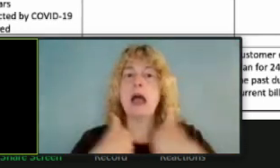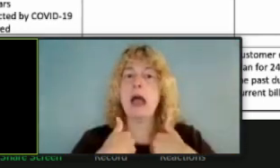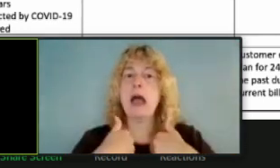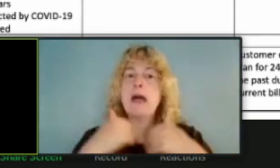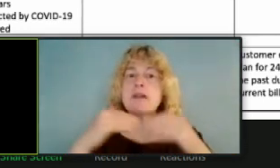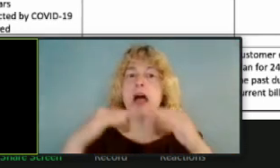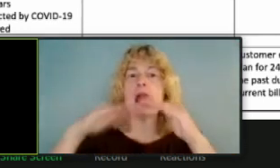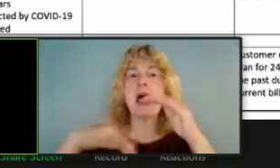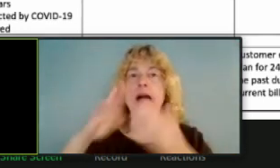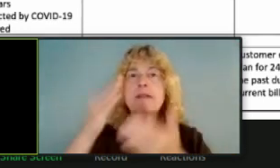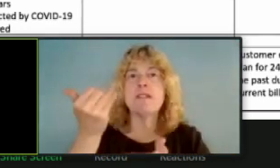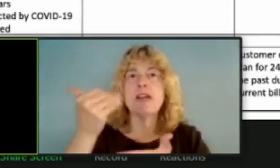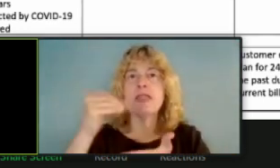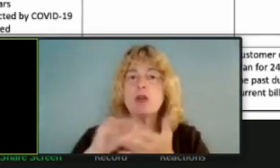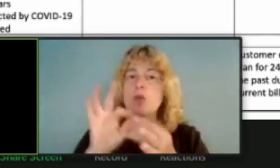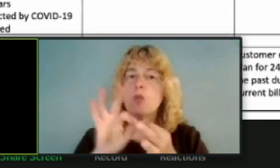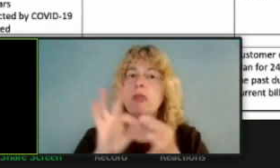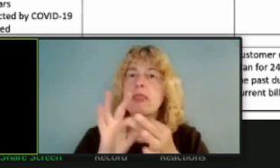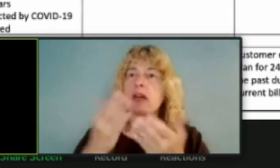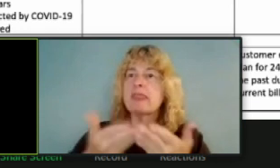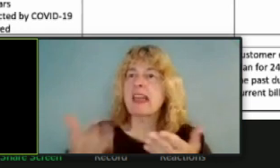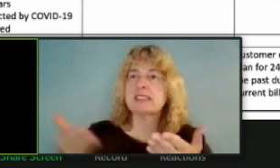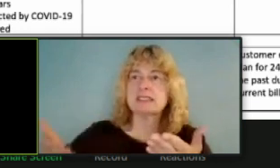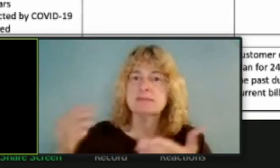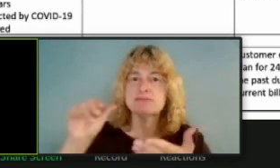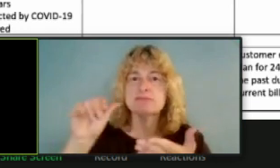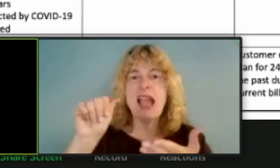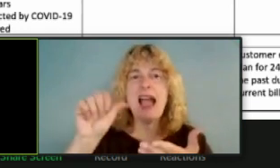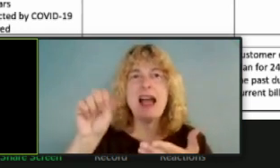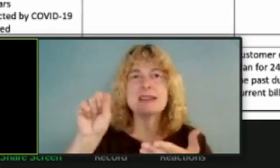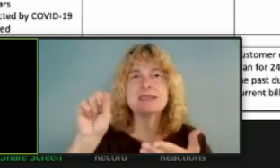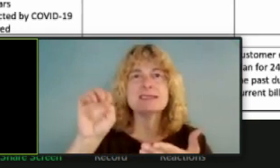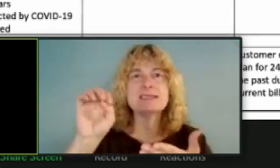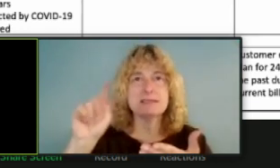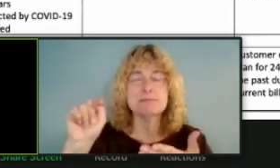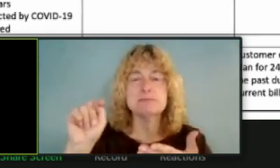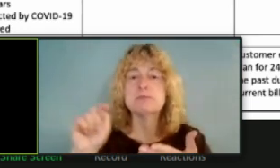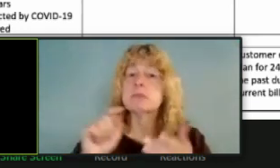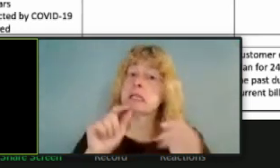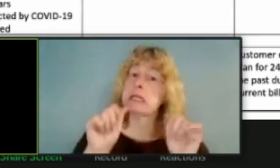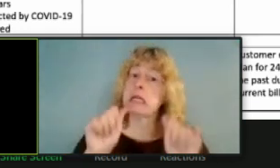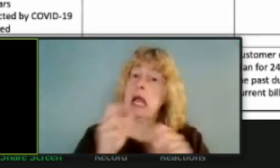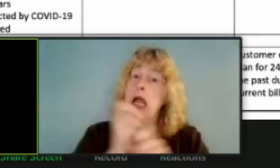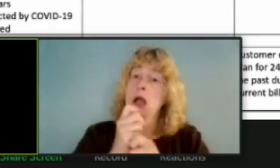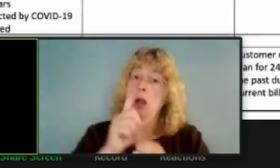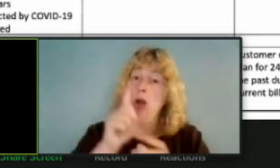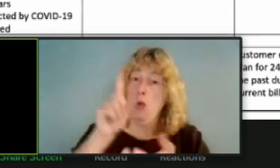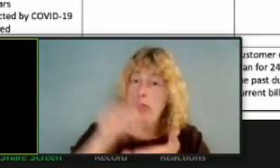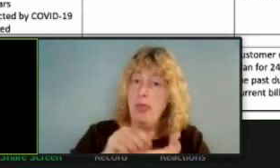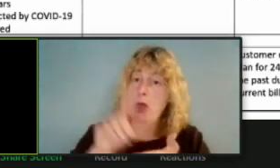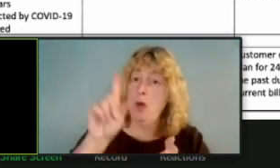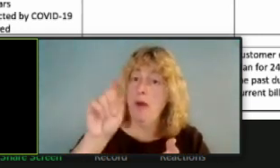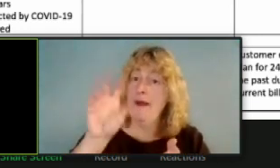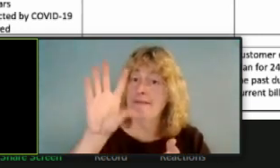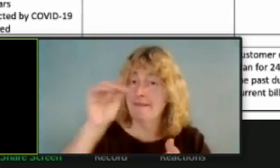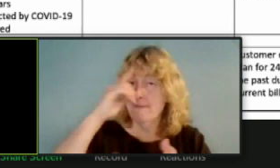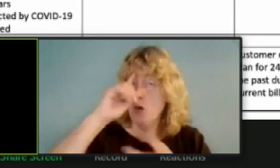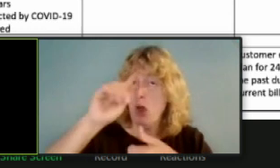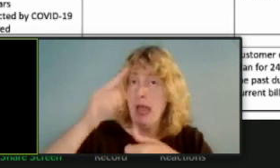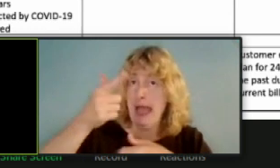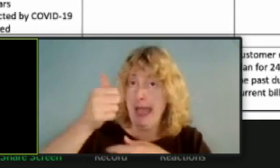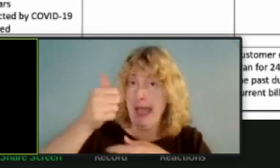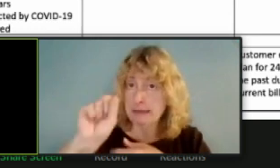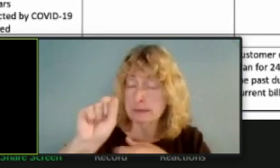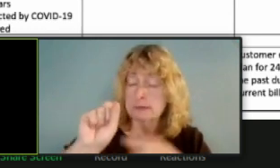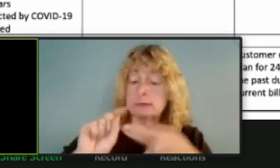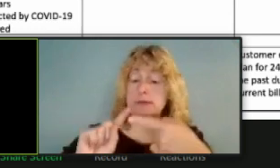SER. The SER payments, you can get up to $1,150 towards your gas and $1,150